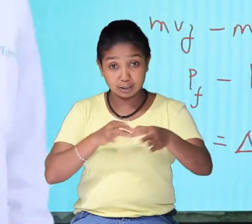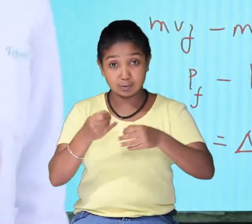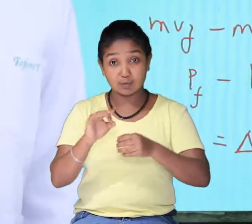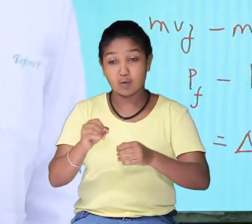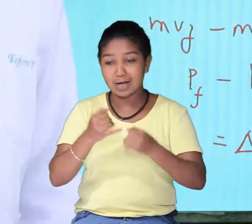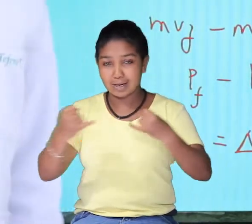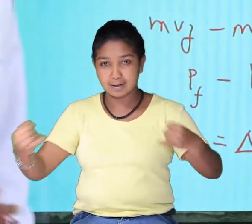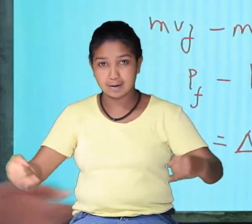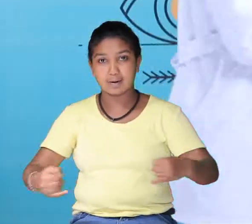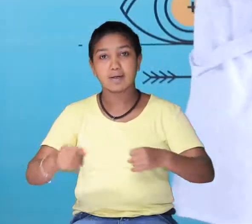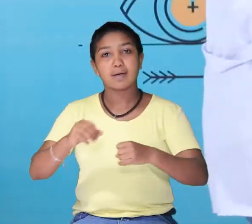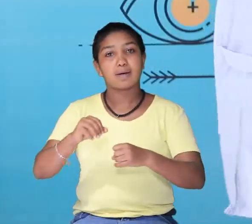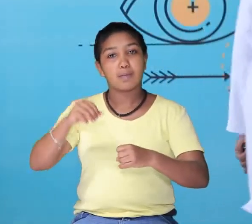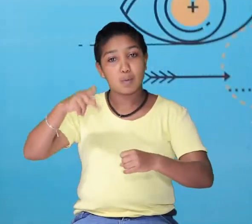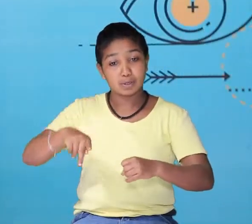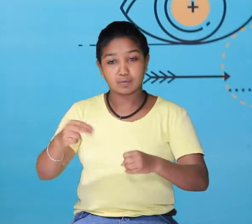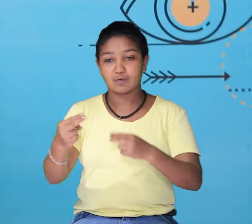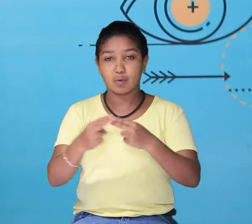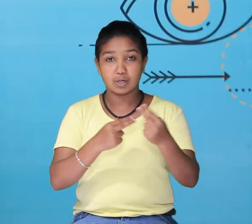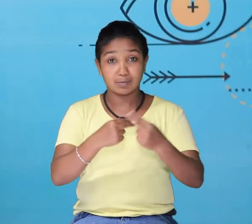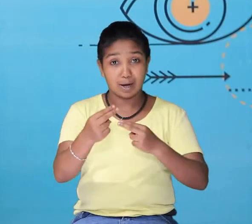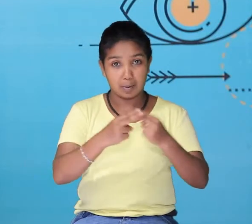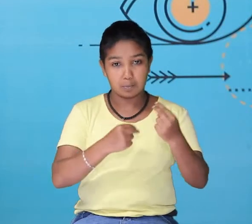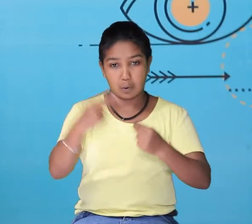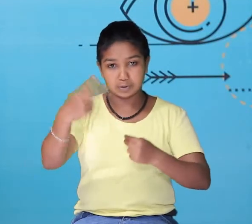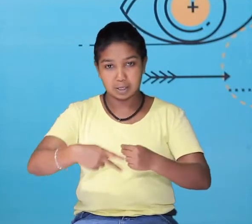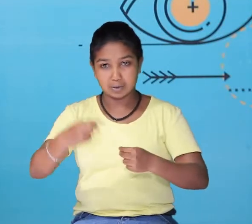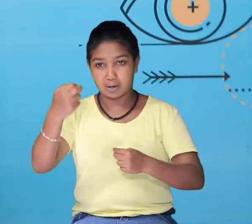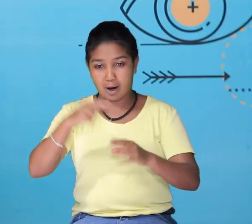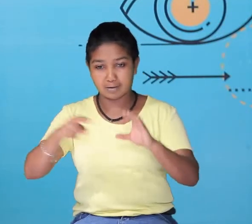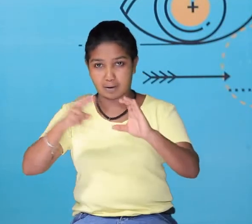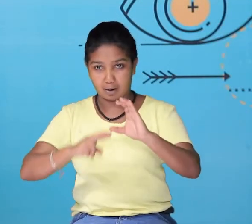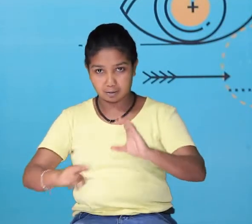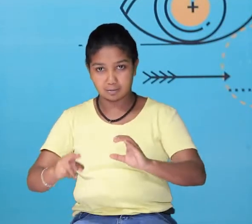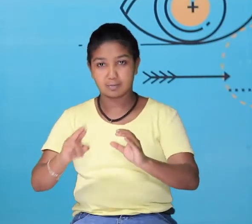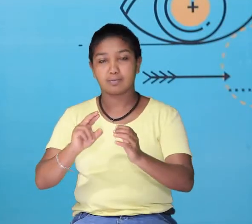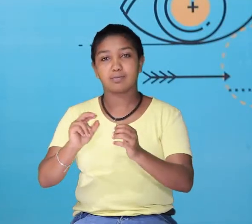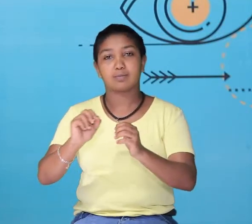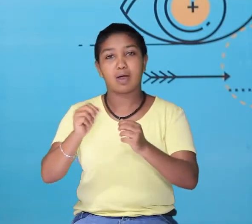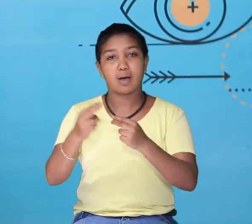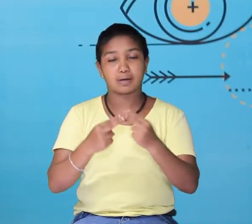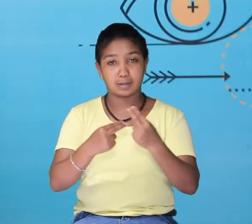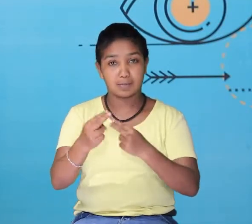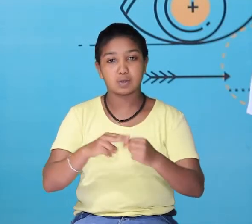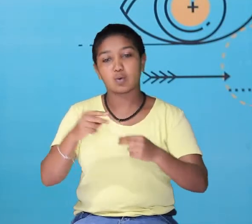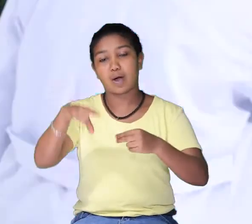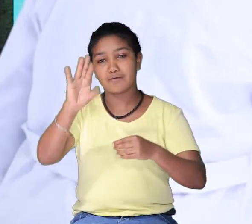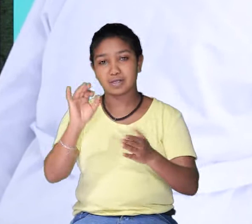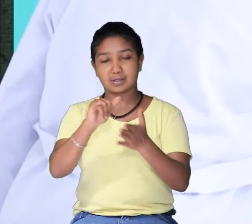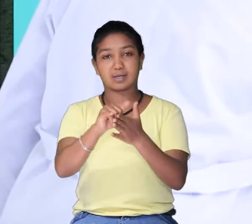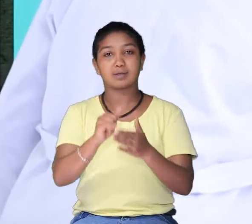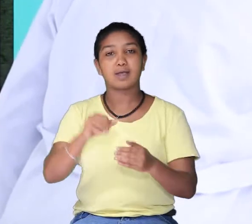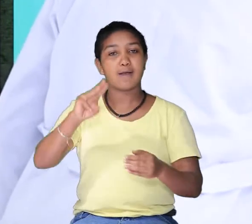for a linear momentum. If you multiply both sides by this radius r, you can find